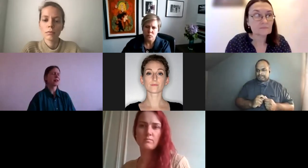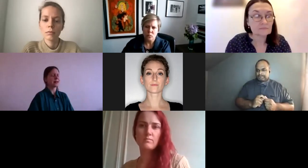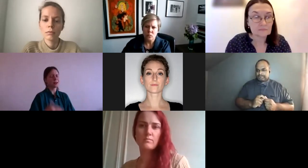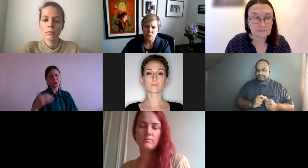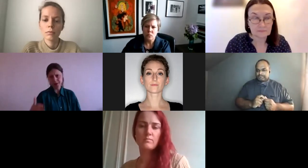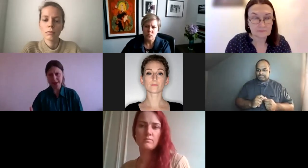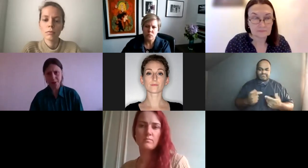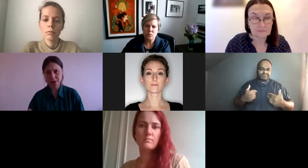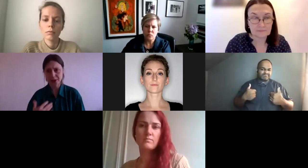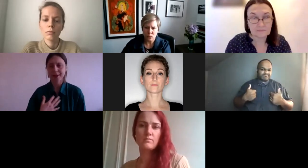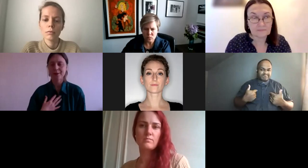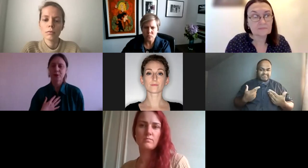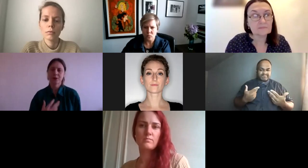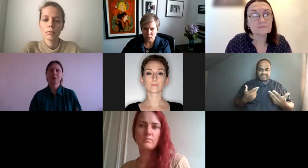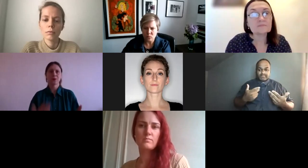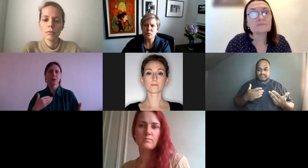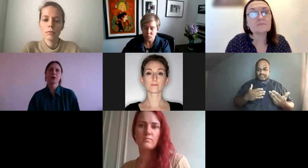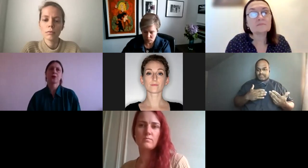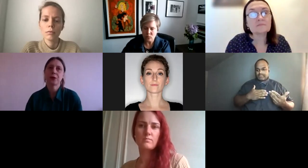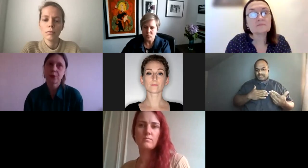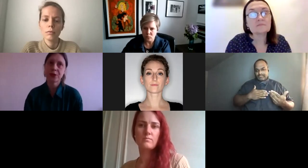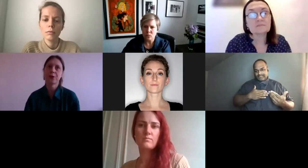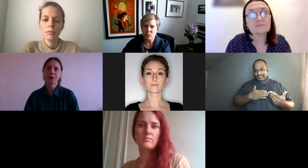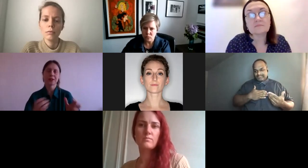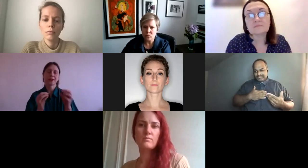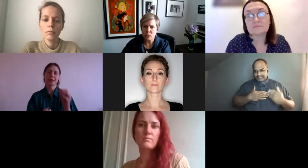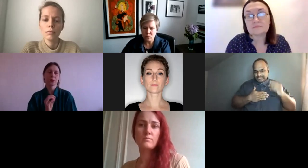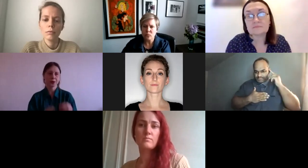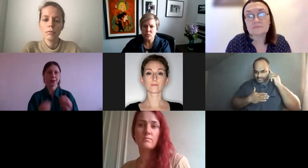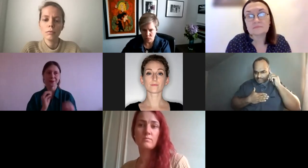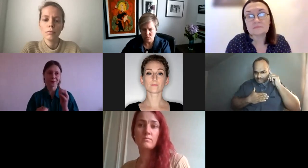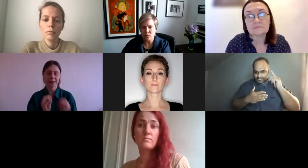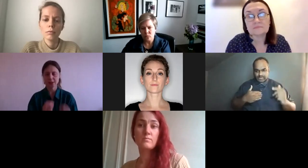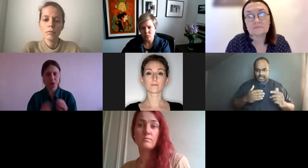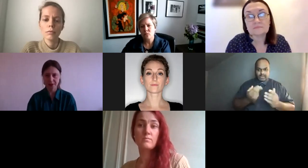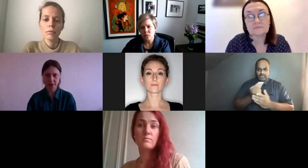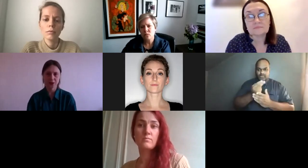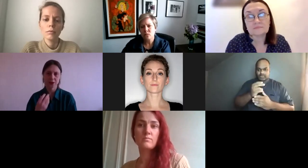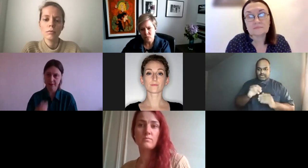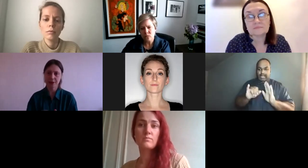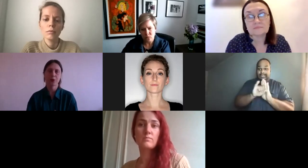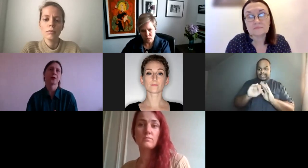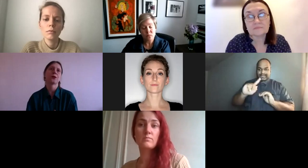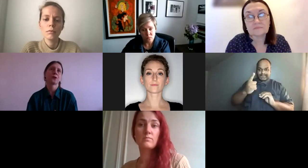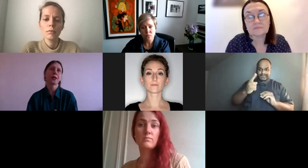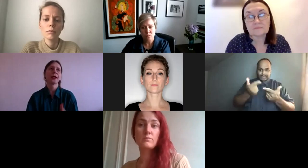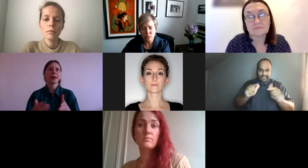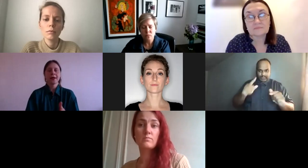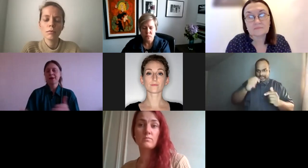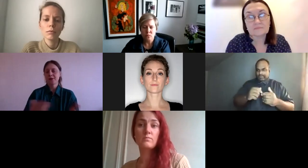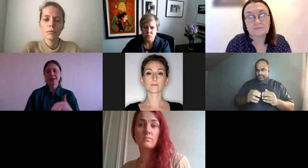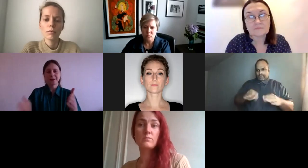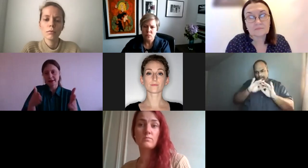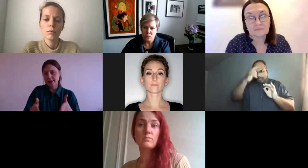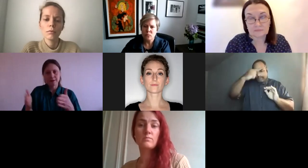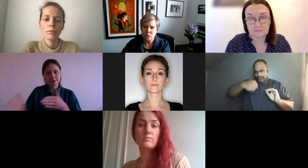use identity first language because I'm also a neurodivergent person, and I use identity first language, still very important for me.